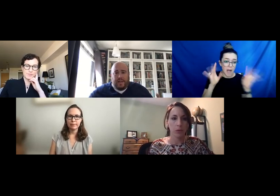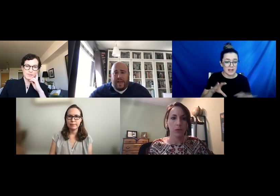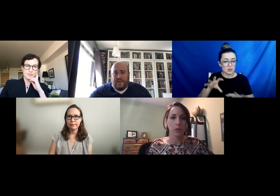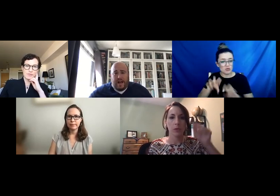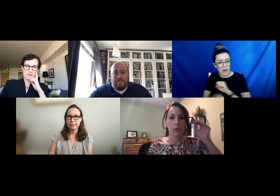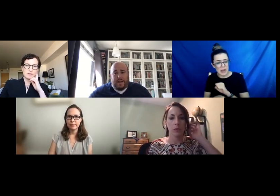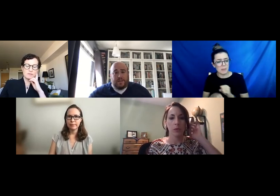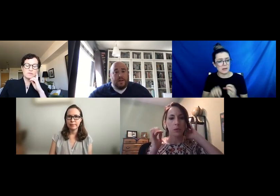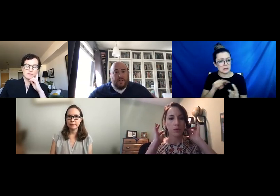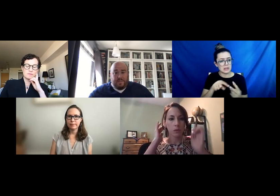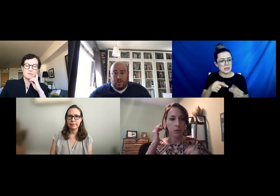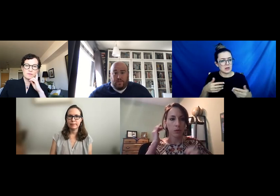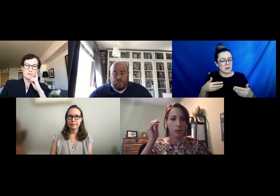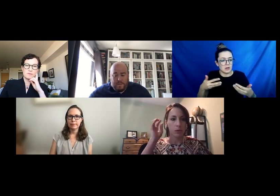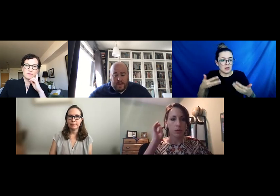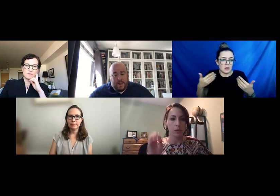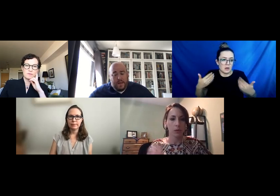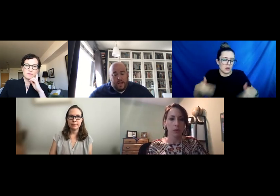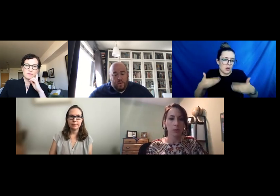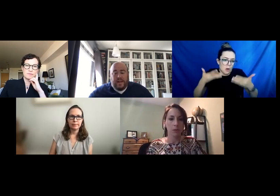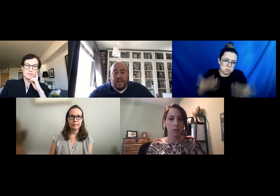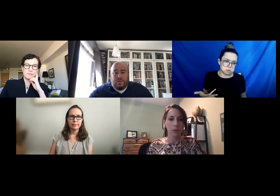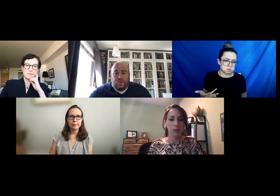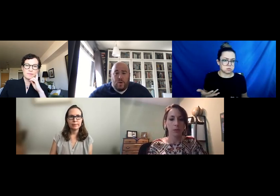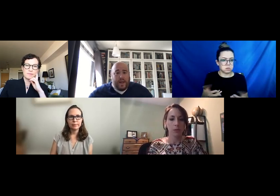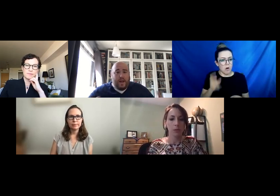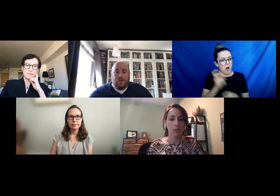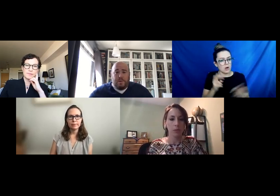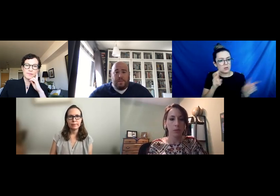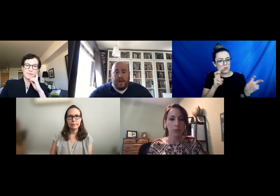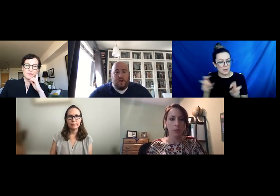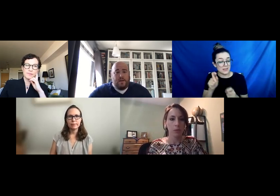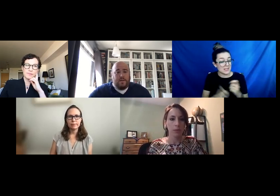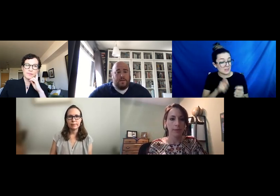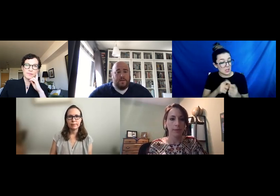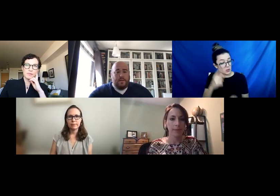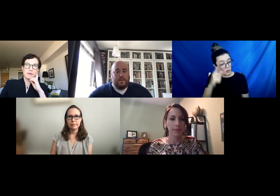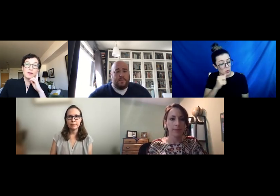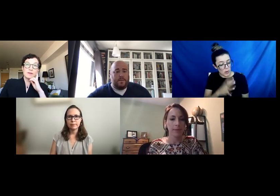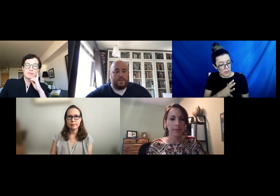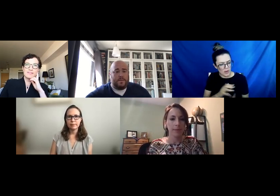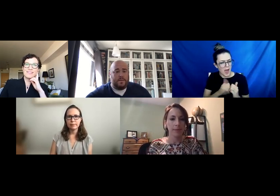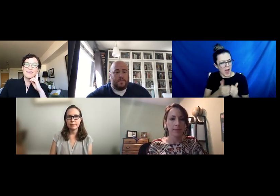are really heavy topics, especially for women. What keeps you going? How do you prepare?